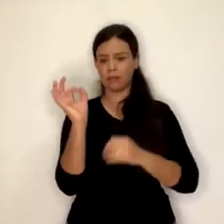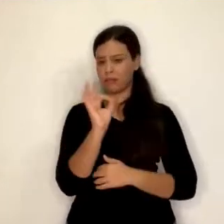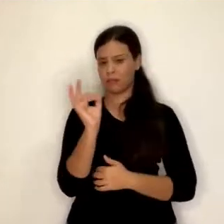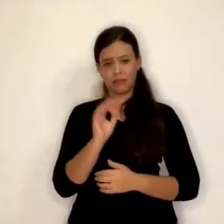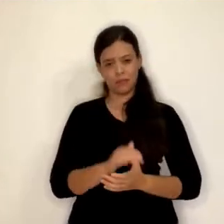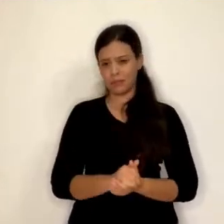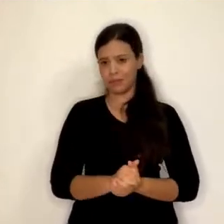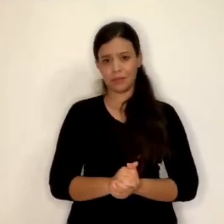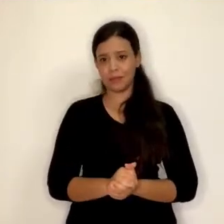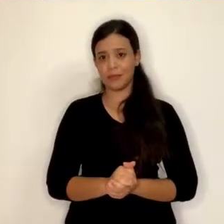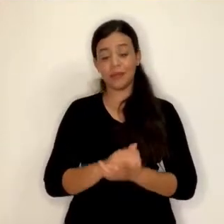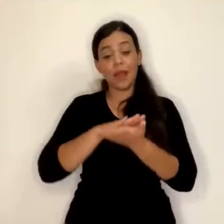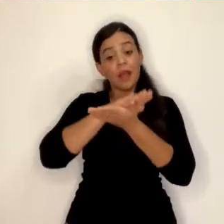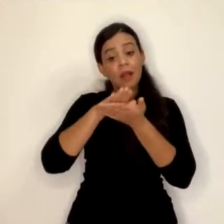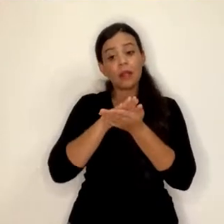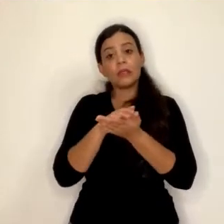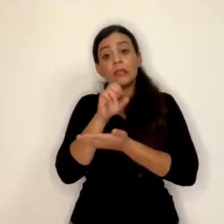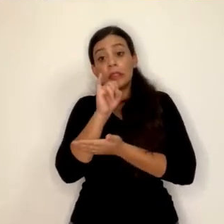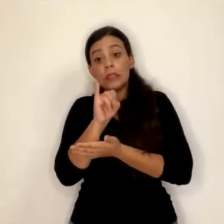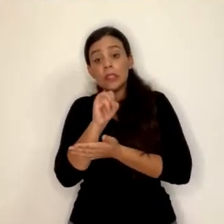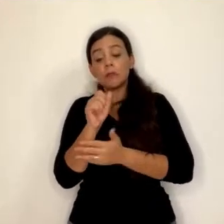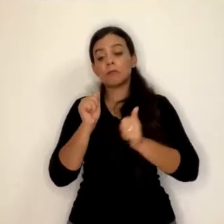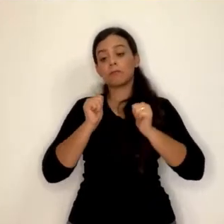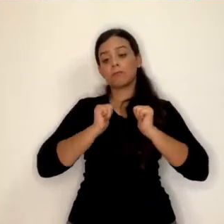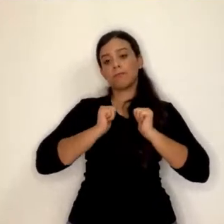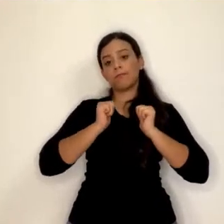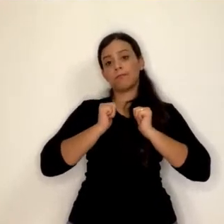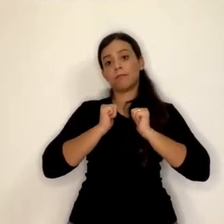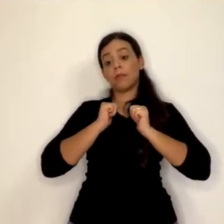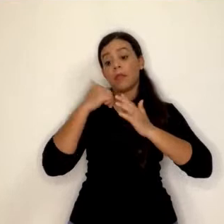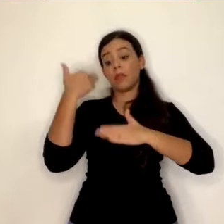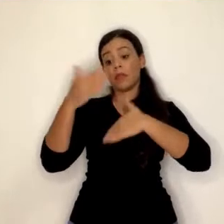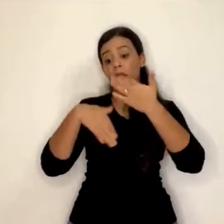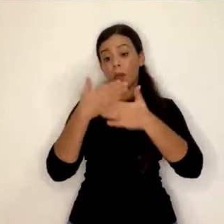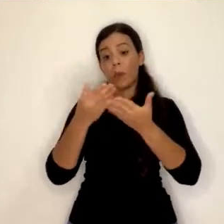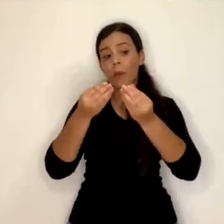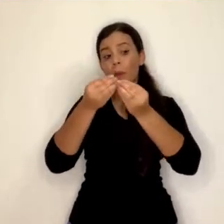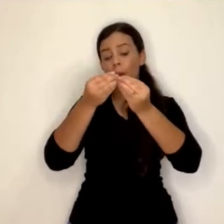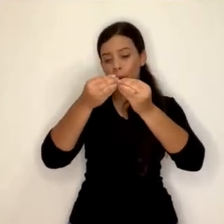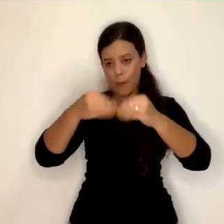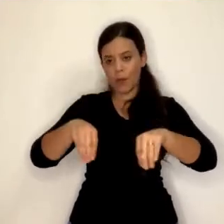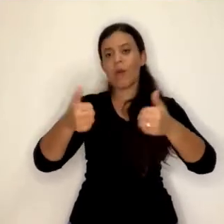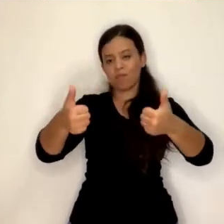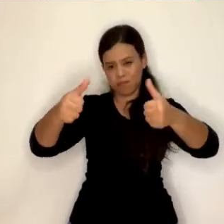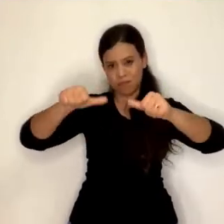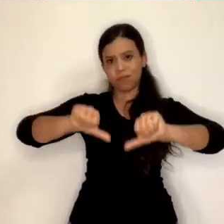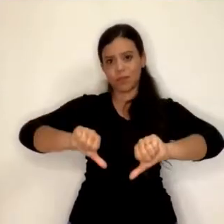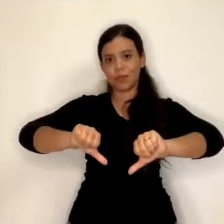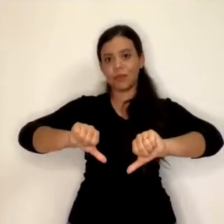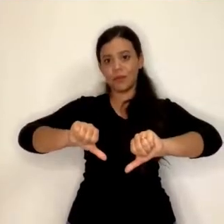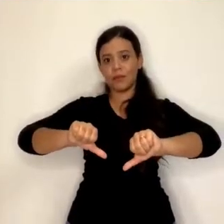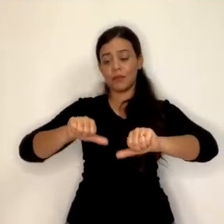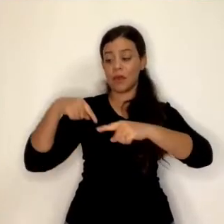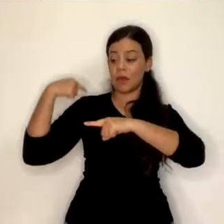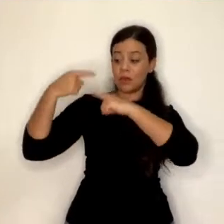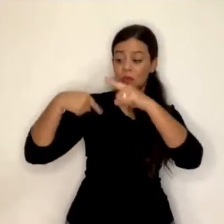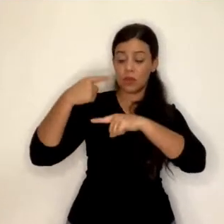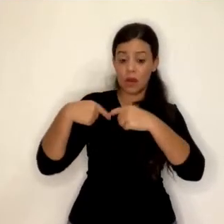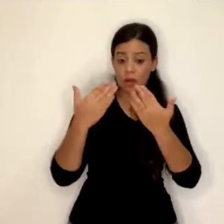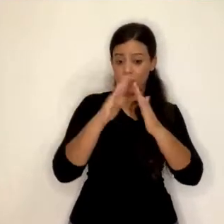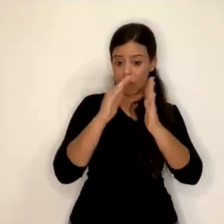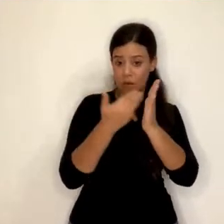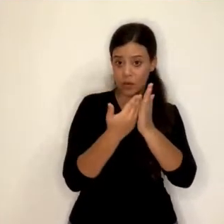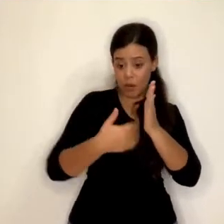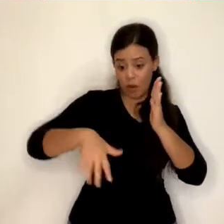to, it's not going to be the type of work that is going to render votes or visibility, but if nothing